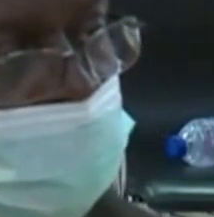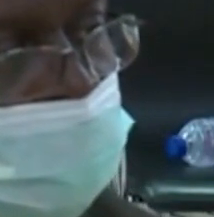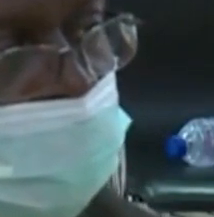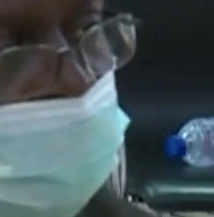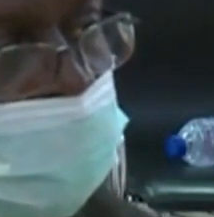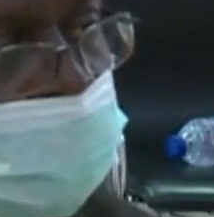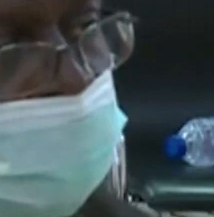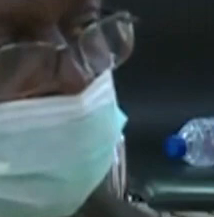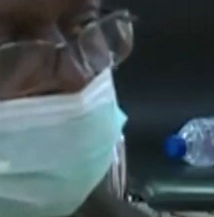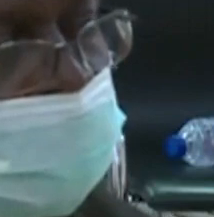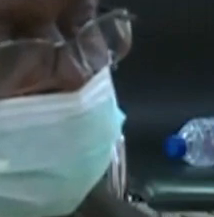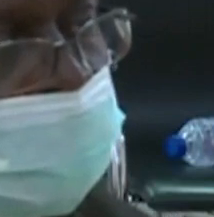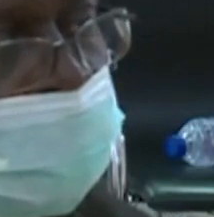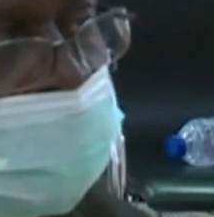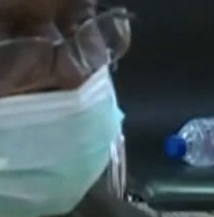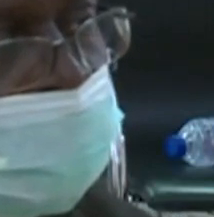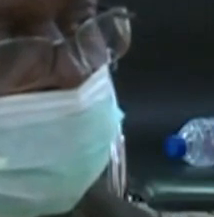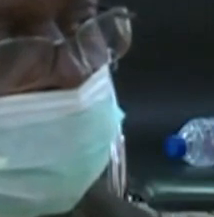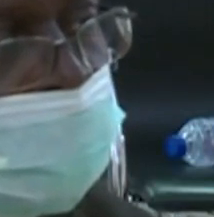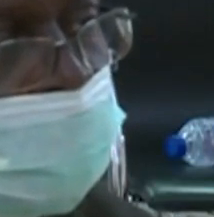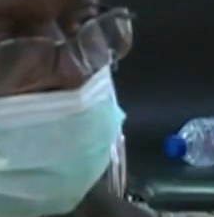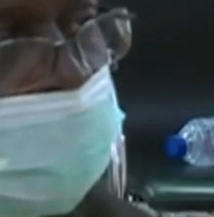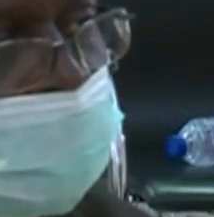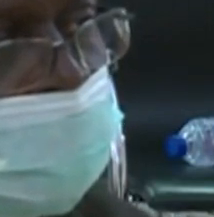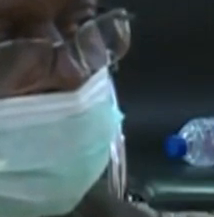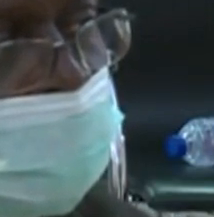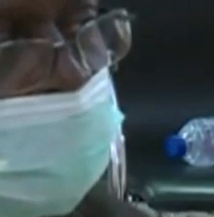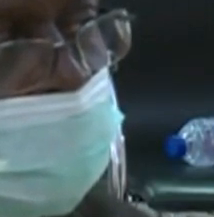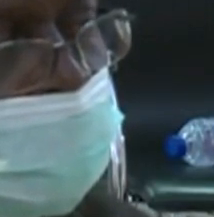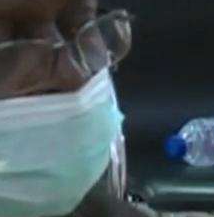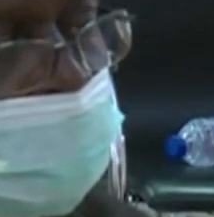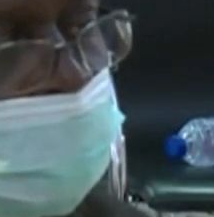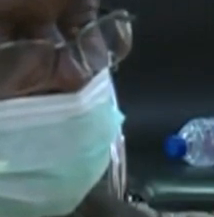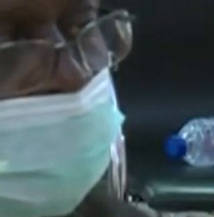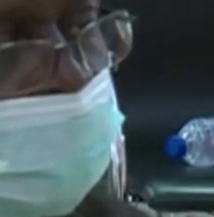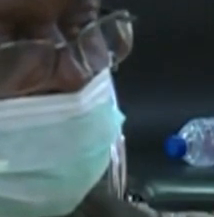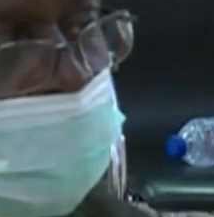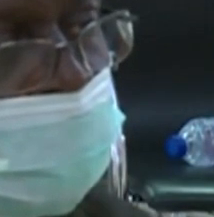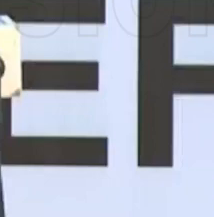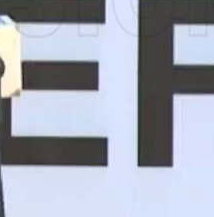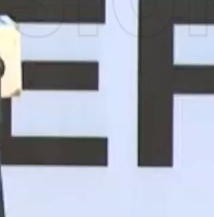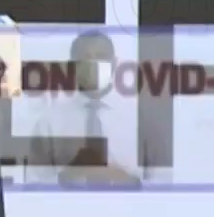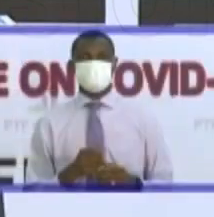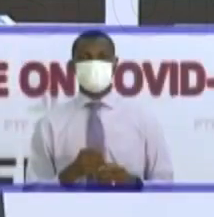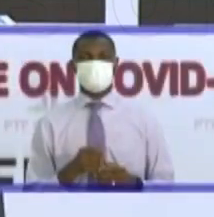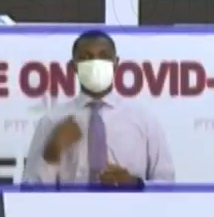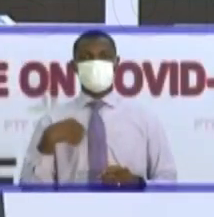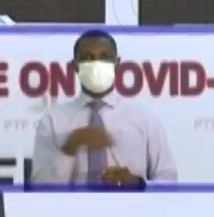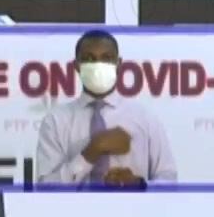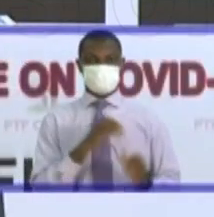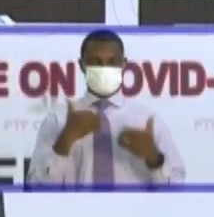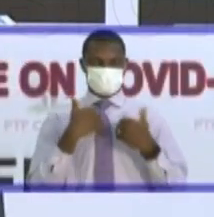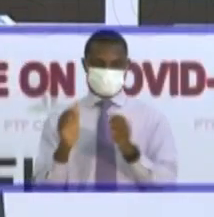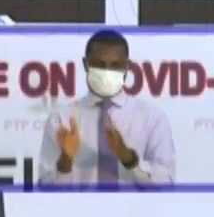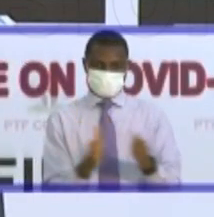To ensure best treatment options for Nigerians, a protocol for a patient ambulance transport